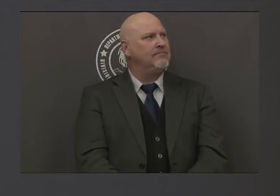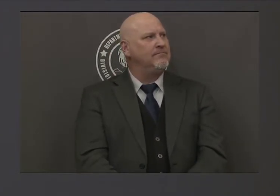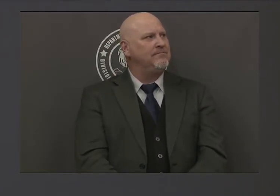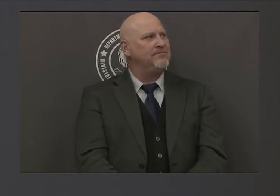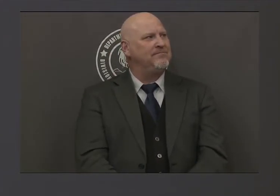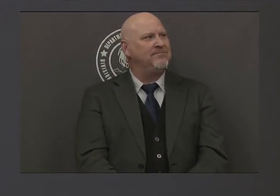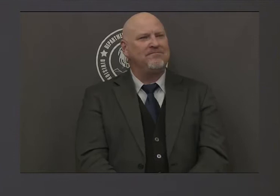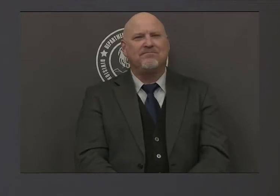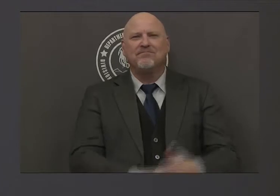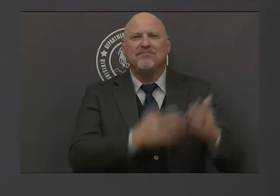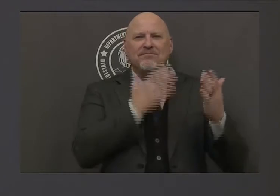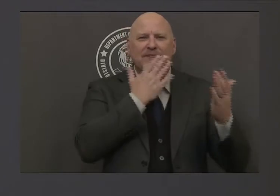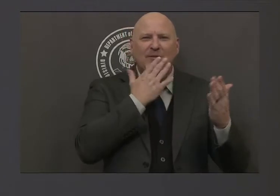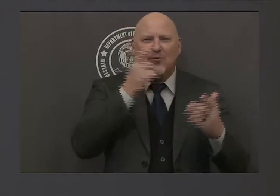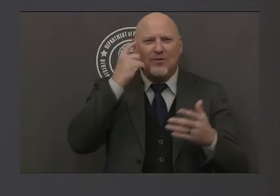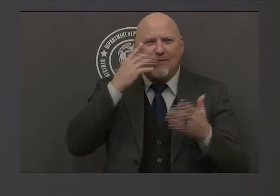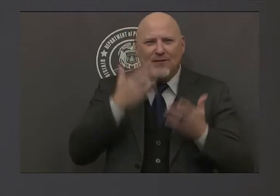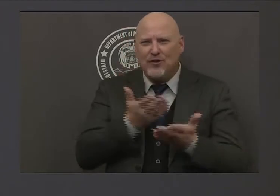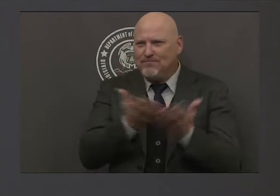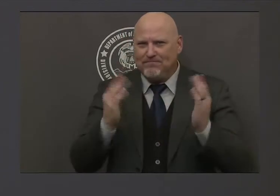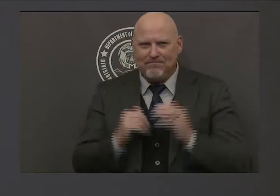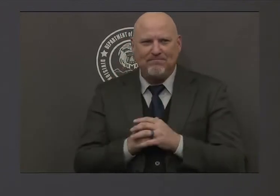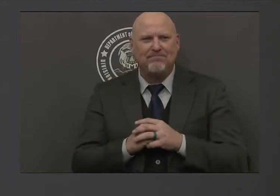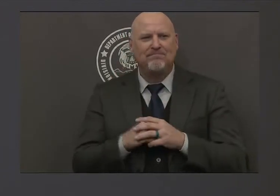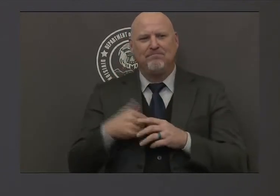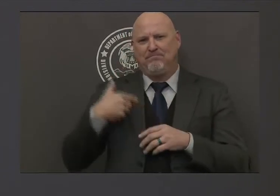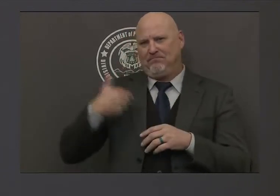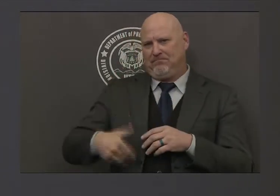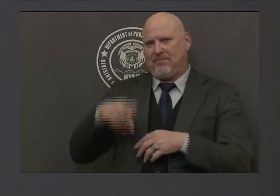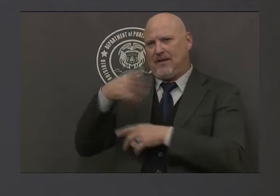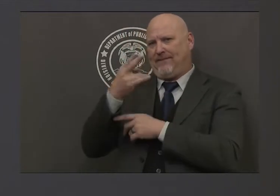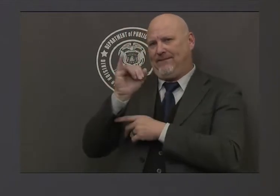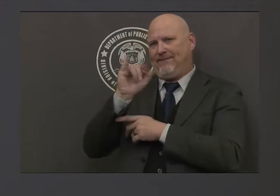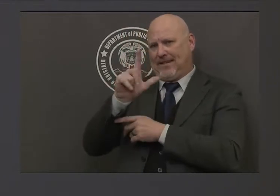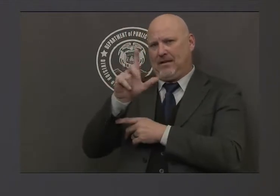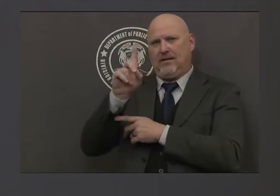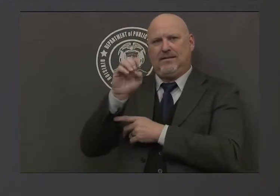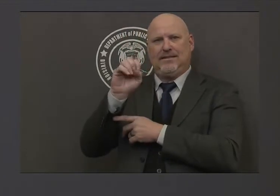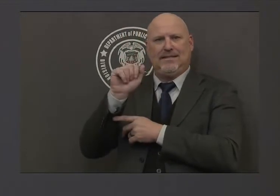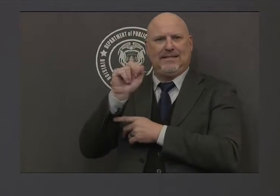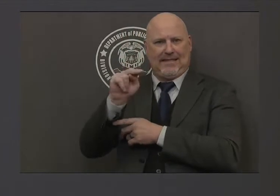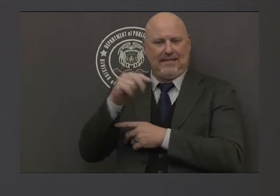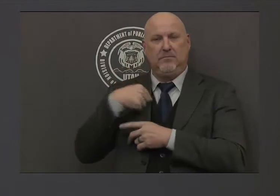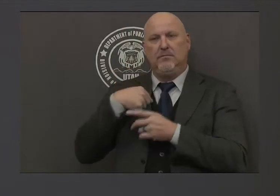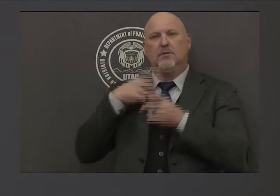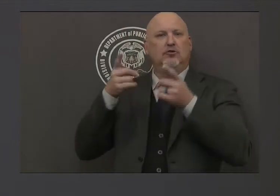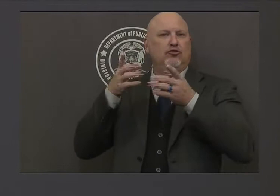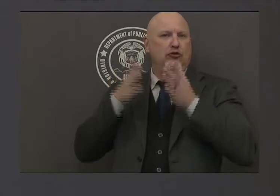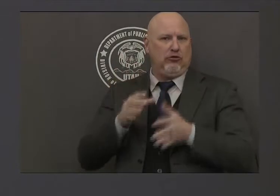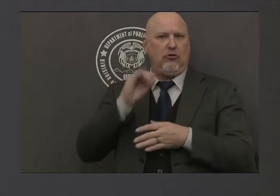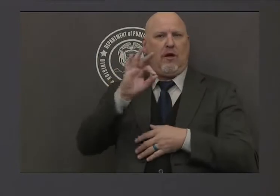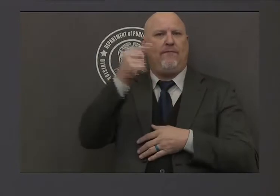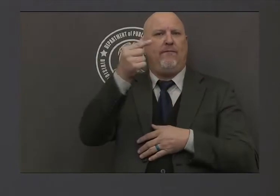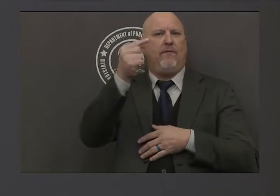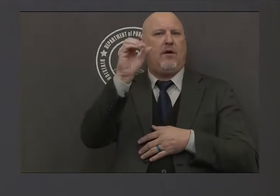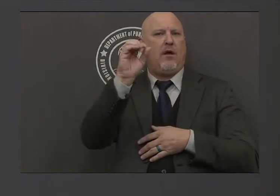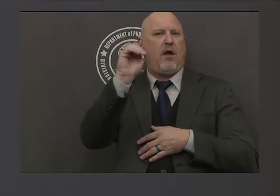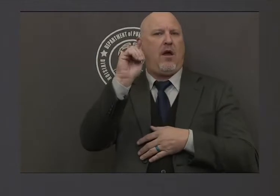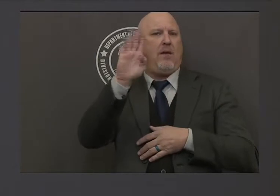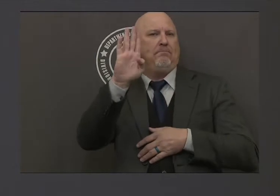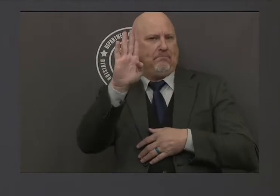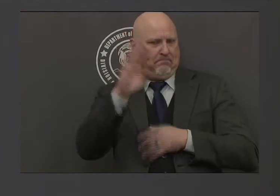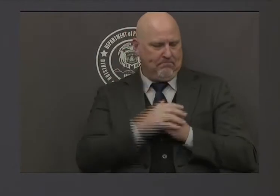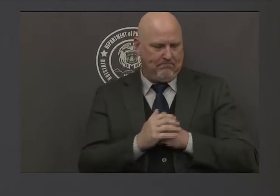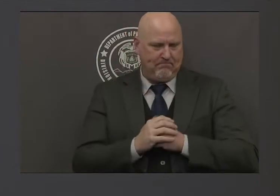Thank you, Governor. Again, my name is Phil Dean. I currently serve as Director of the Governor's Office of Management and Budget. As you may know, the